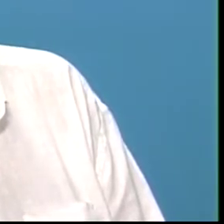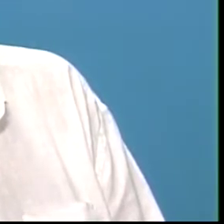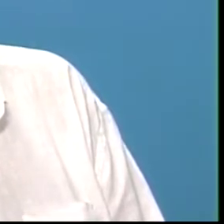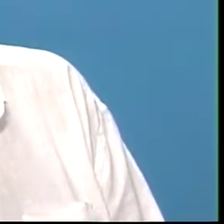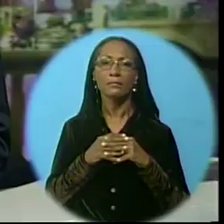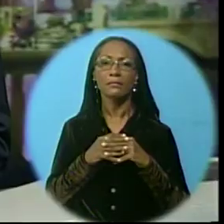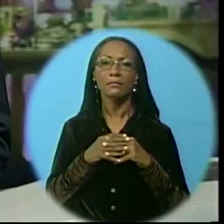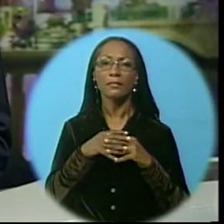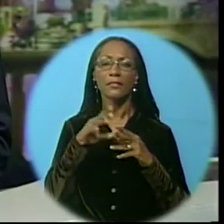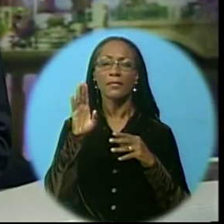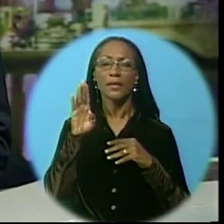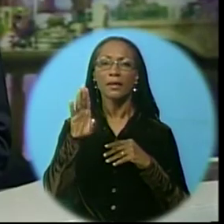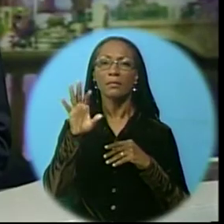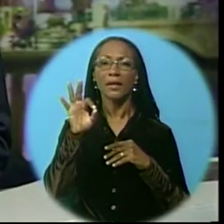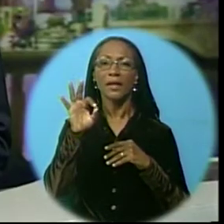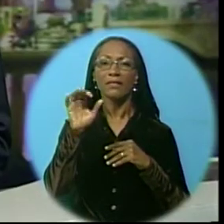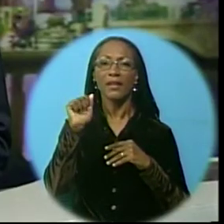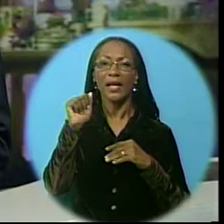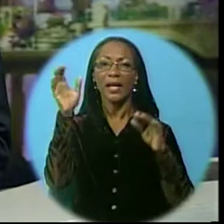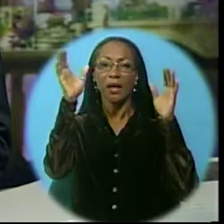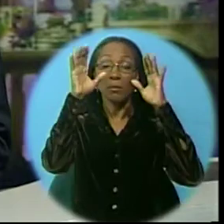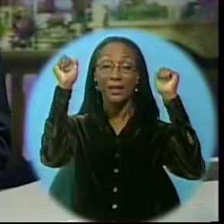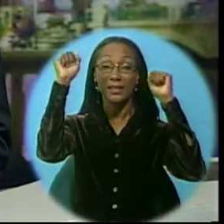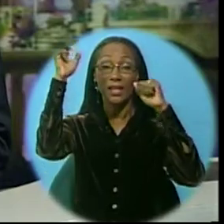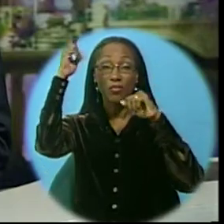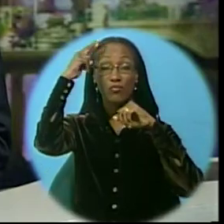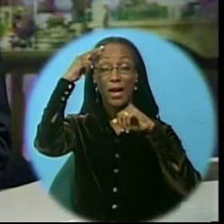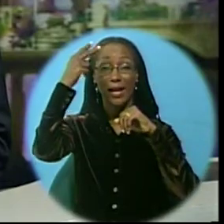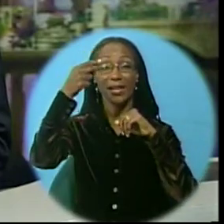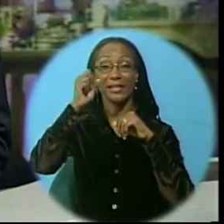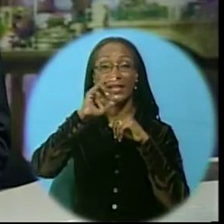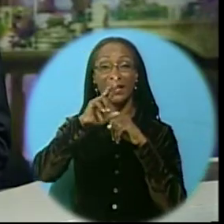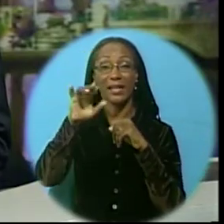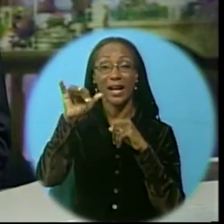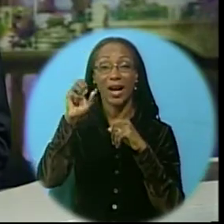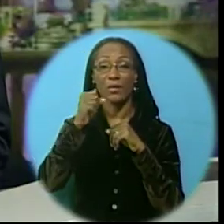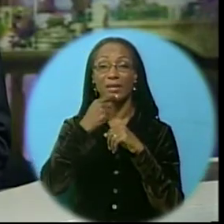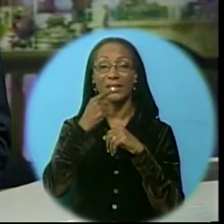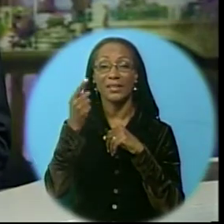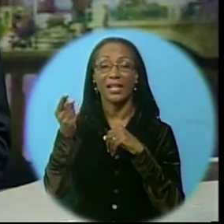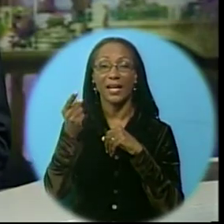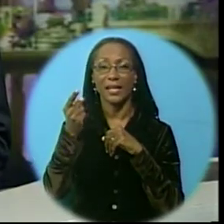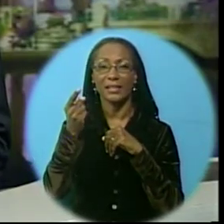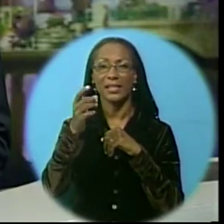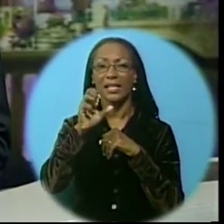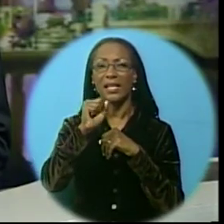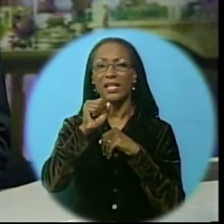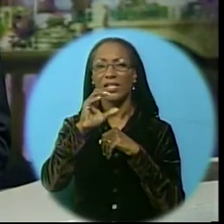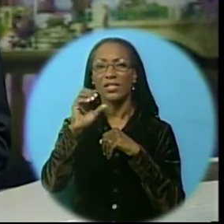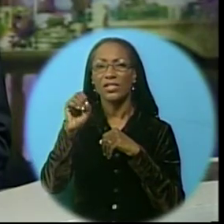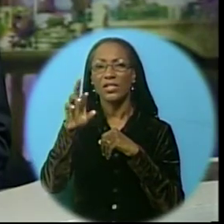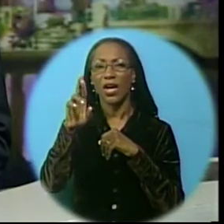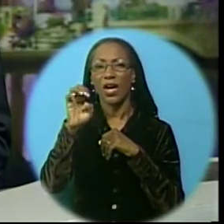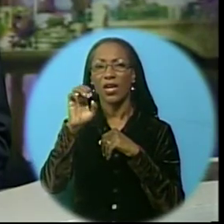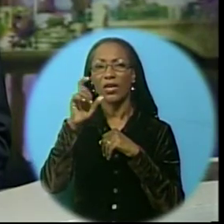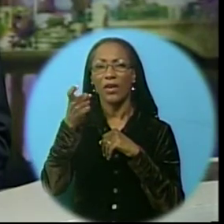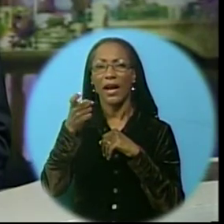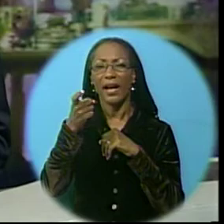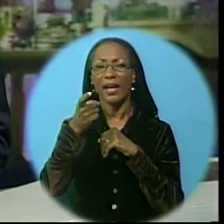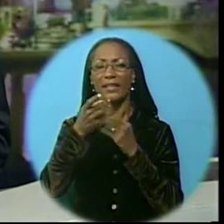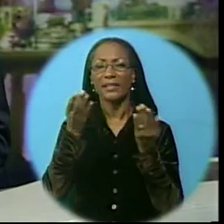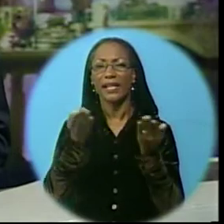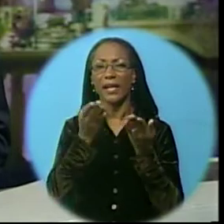star. Now, BFA President Randy Harris says that the hosting of Soccerettes right here in Barbados is a